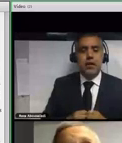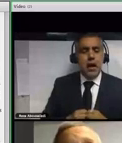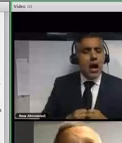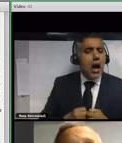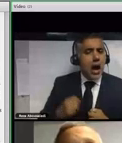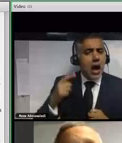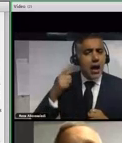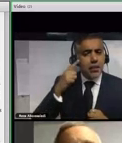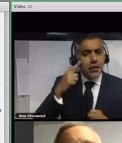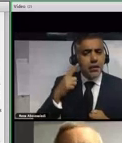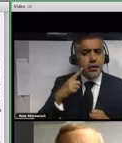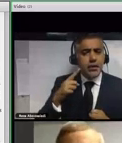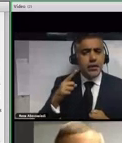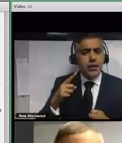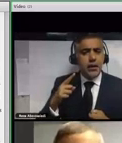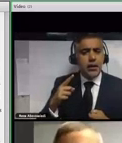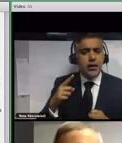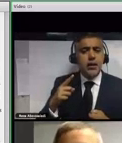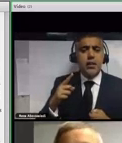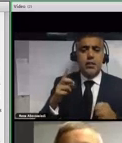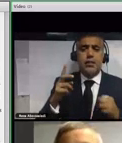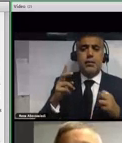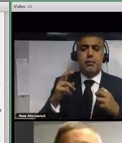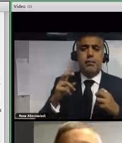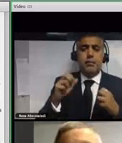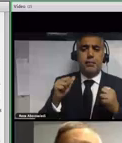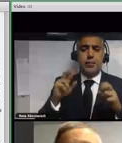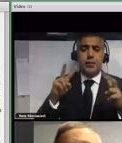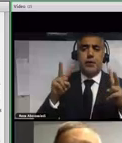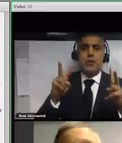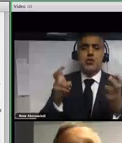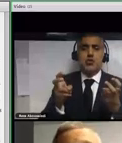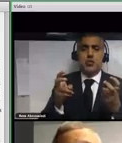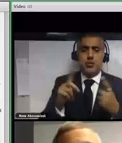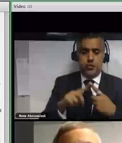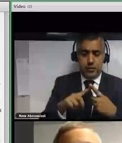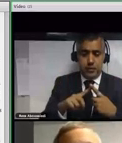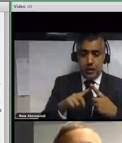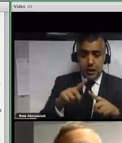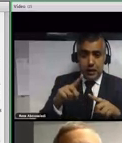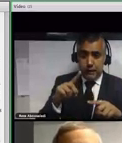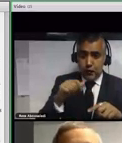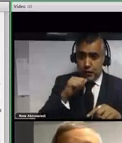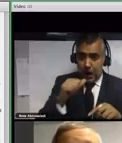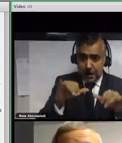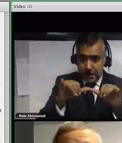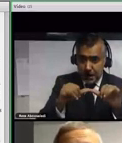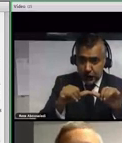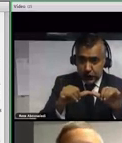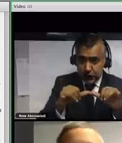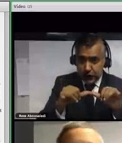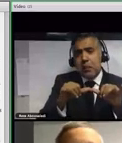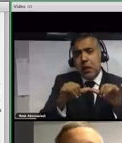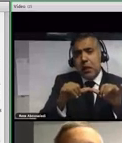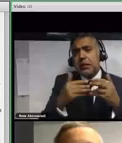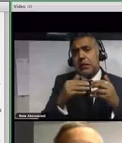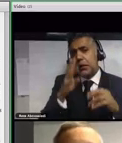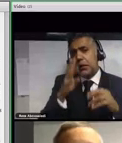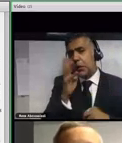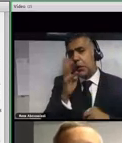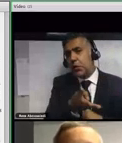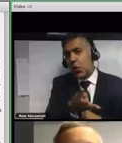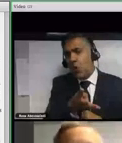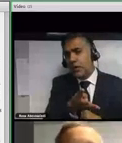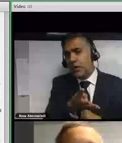think it's the weak point right now, and the problem with it is when something's not measured, it can be ignored. And so when